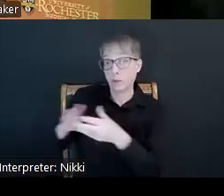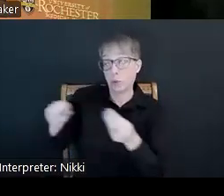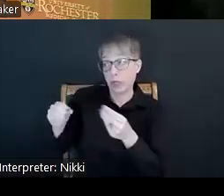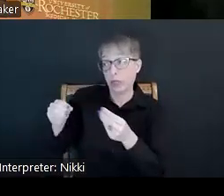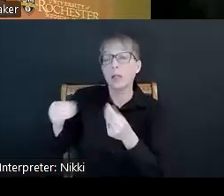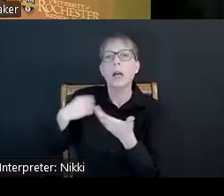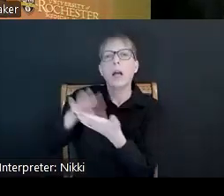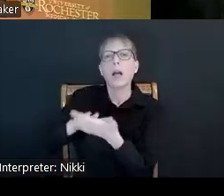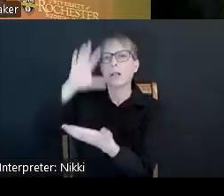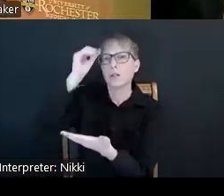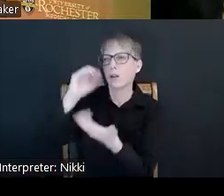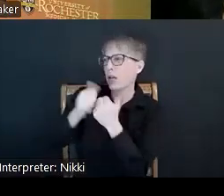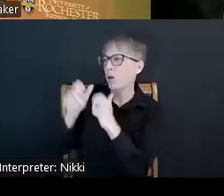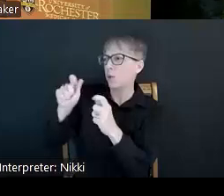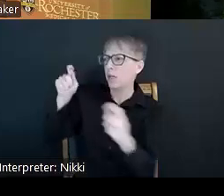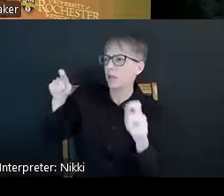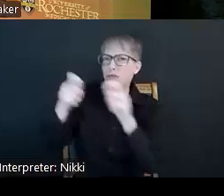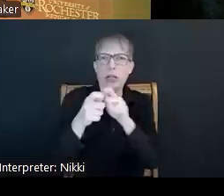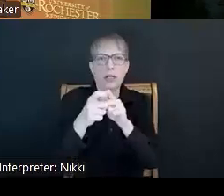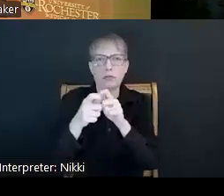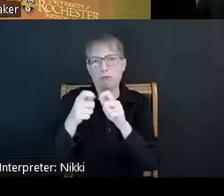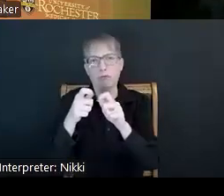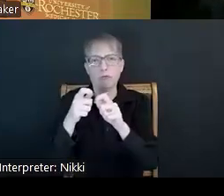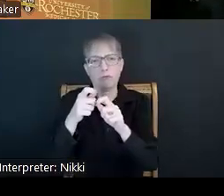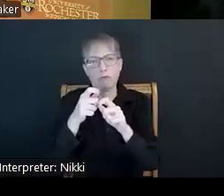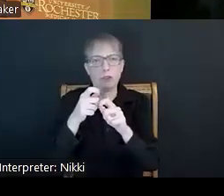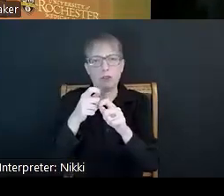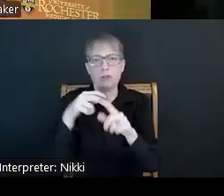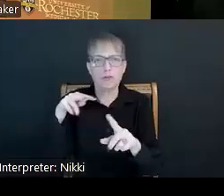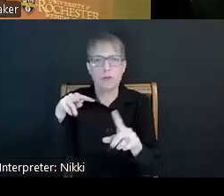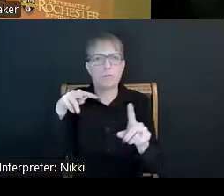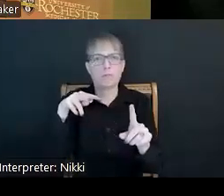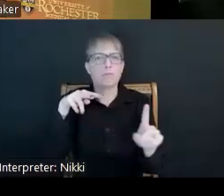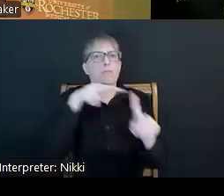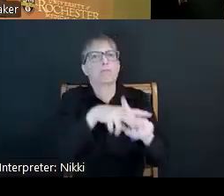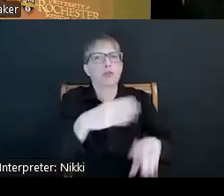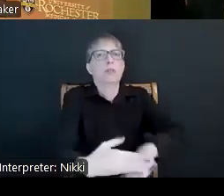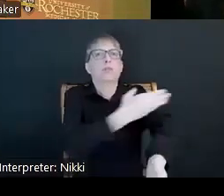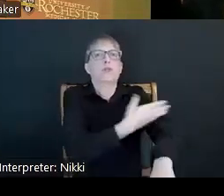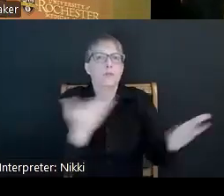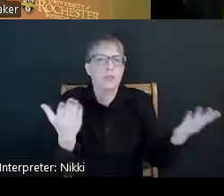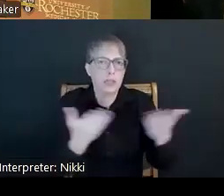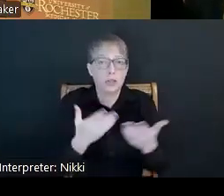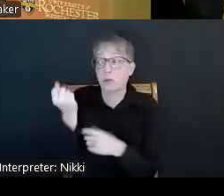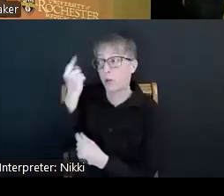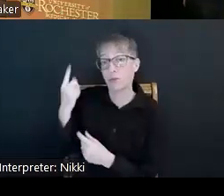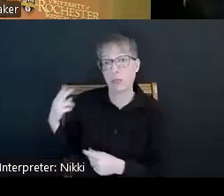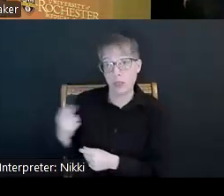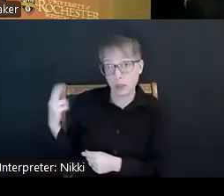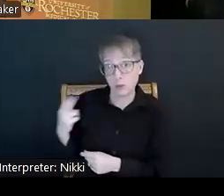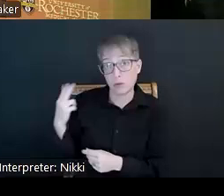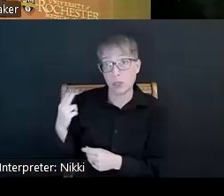U of R and in our community to help us reckon with the racism of our past, understand our history, and create a safer, more